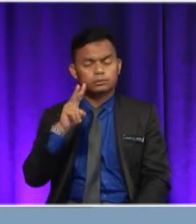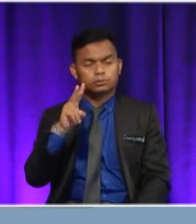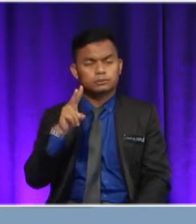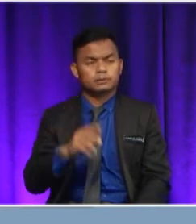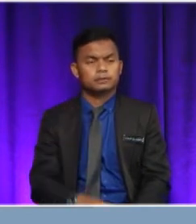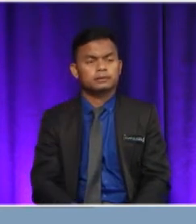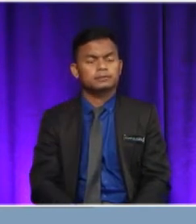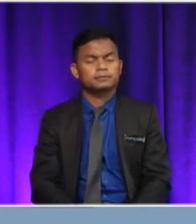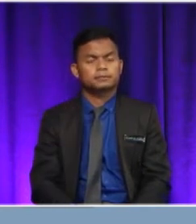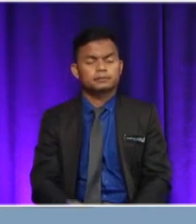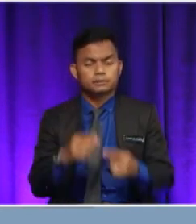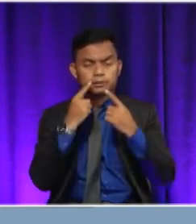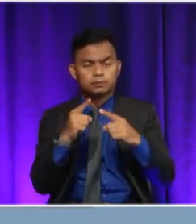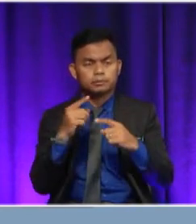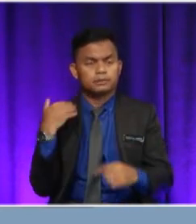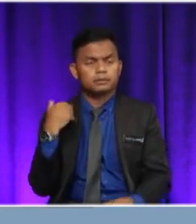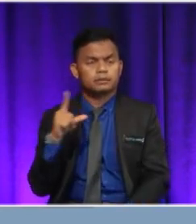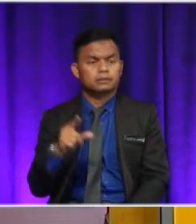one.